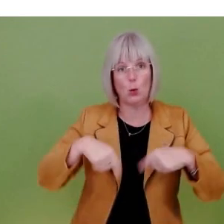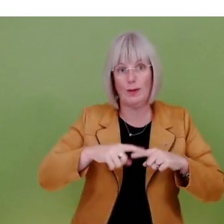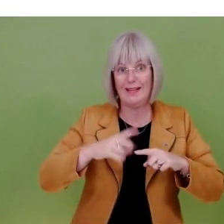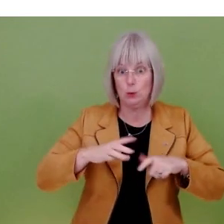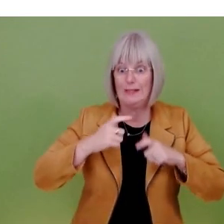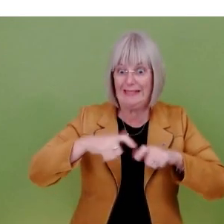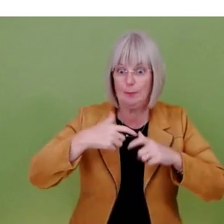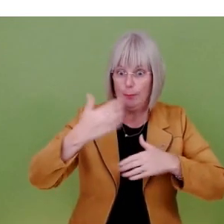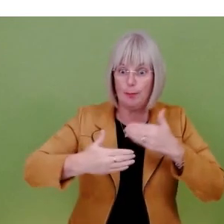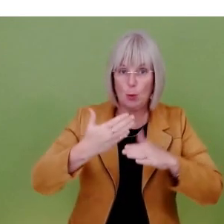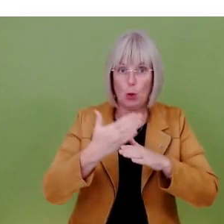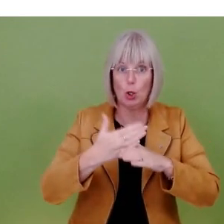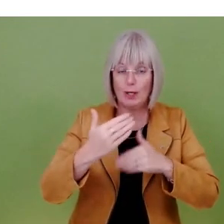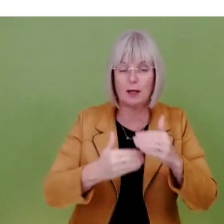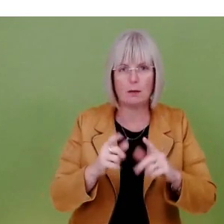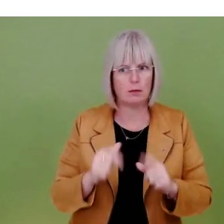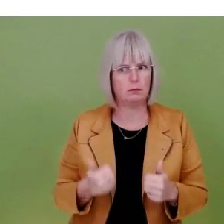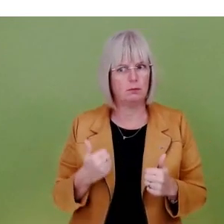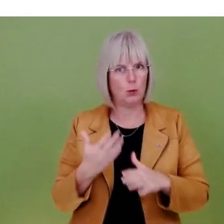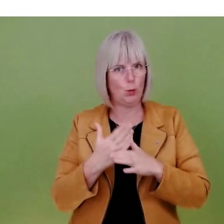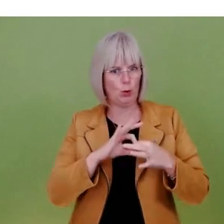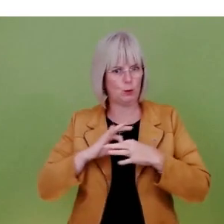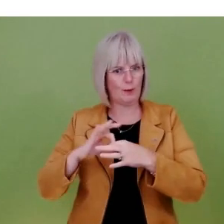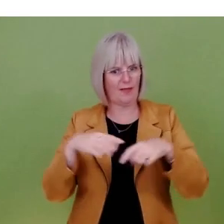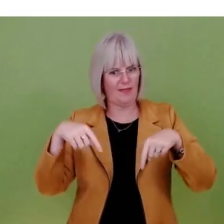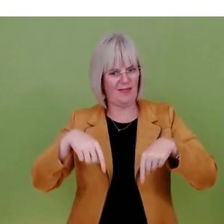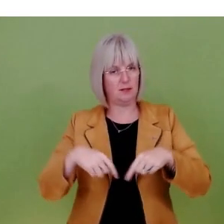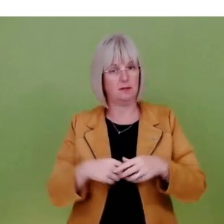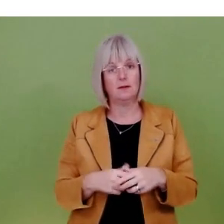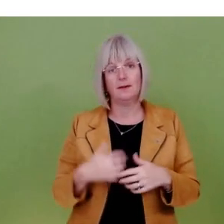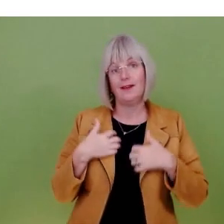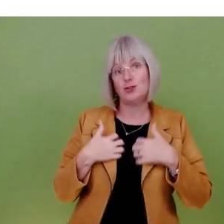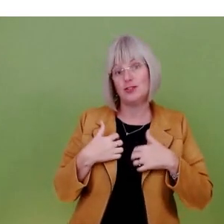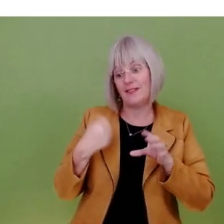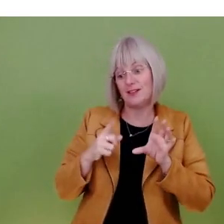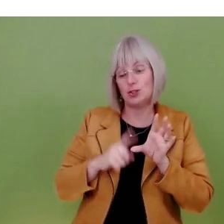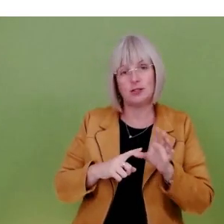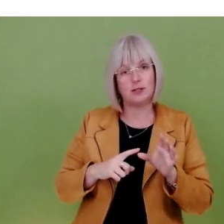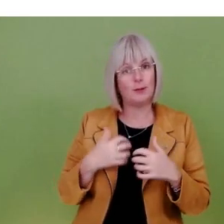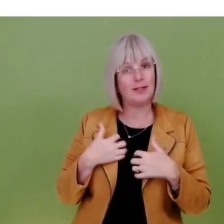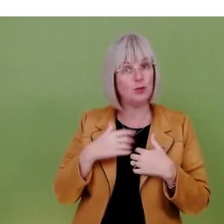been great to work together again on this session this year, Margo, and I'm interested to hear your final thoughts.